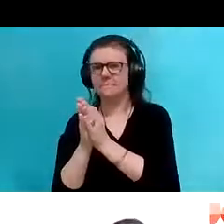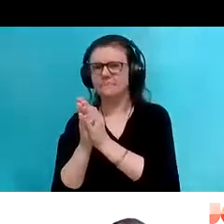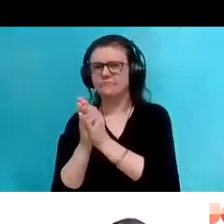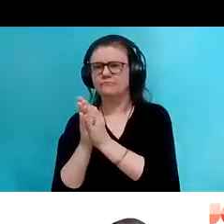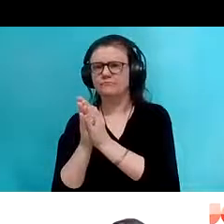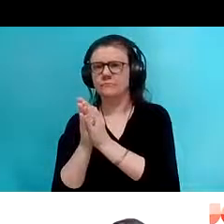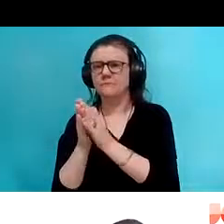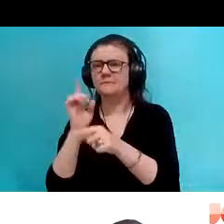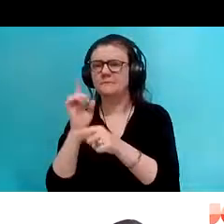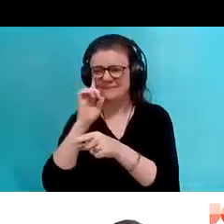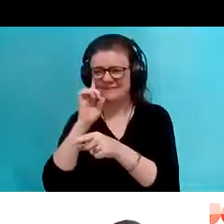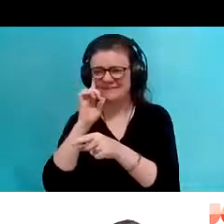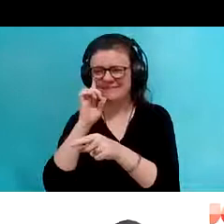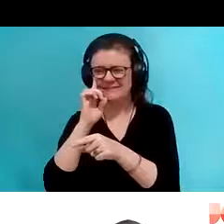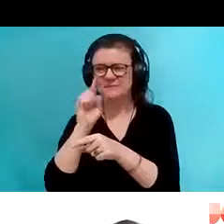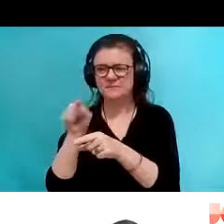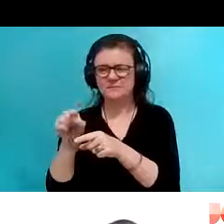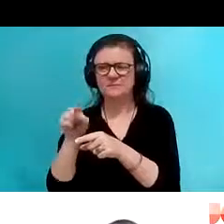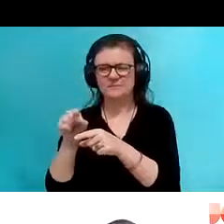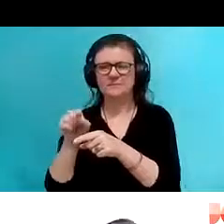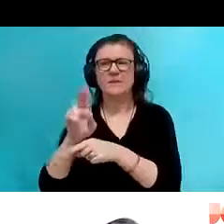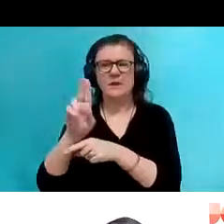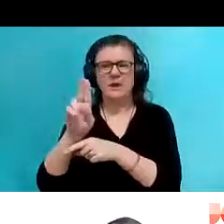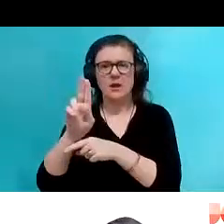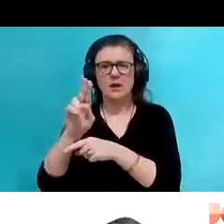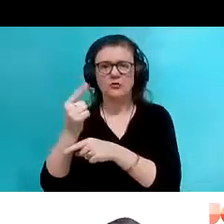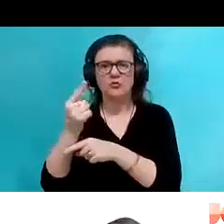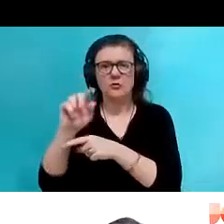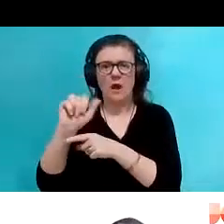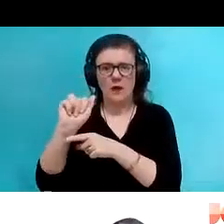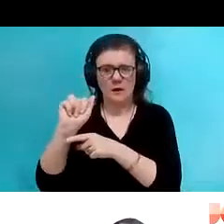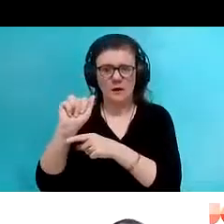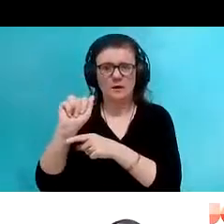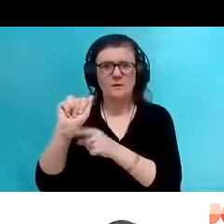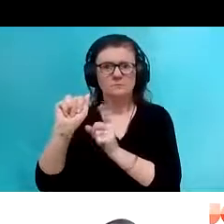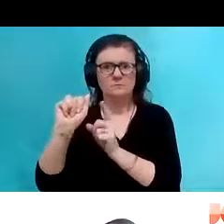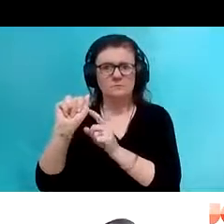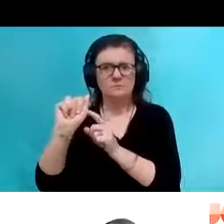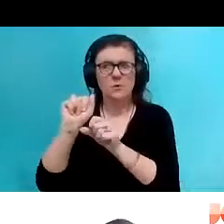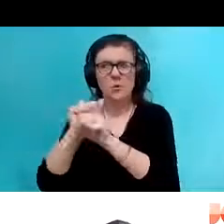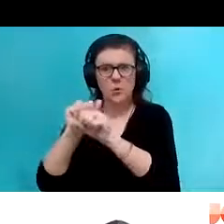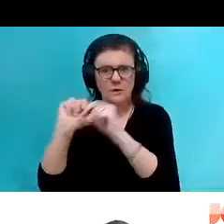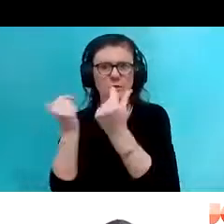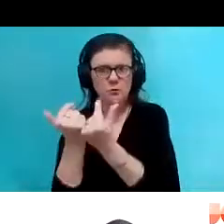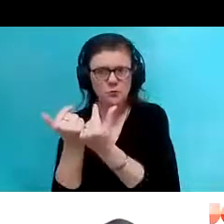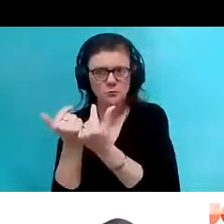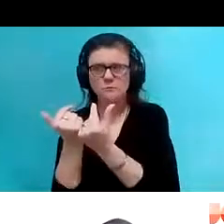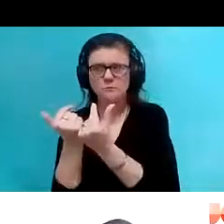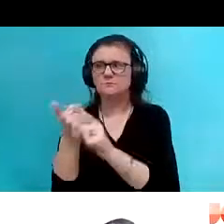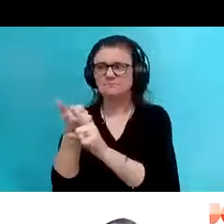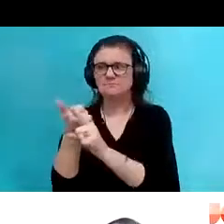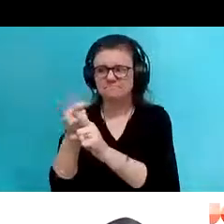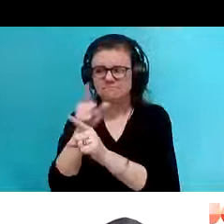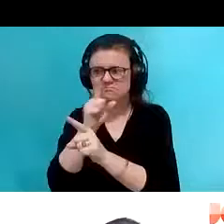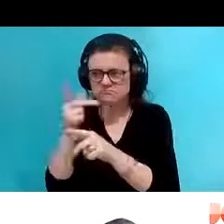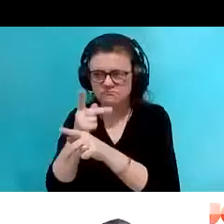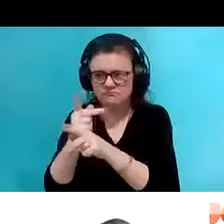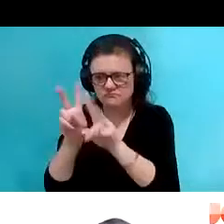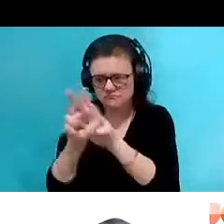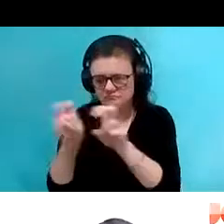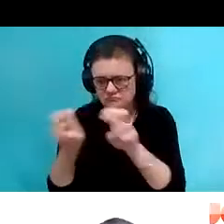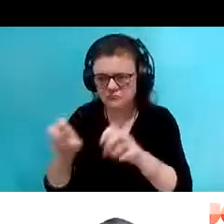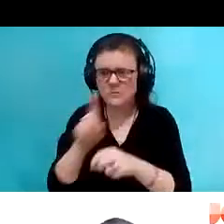a representative Ugandan disability data working group to address some of these challenges around coherence,